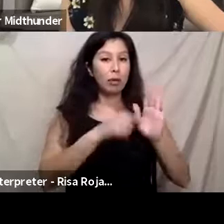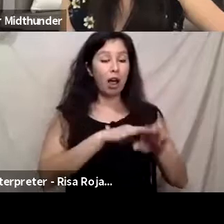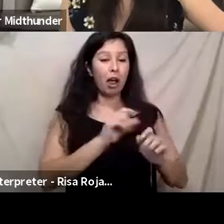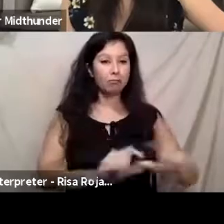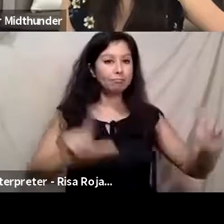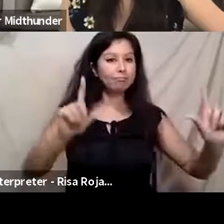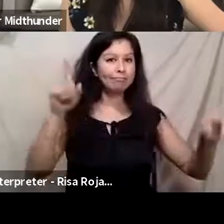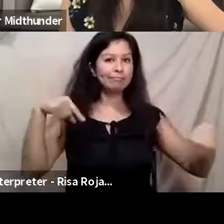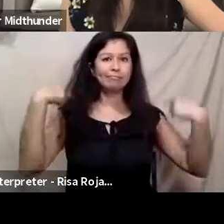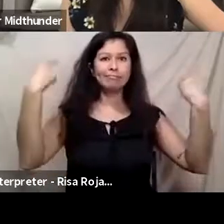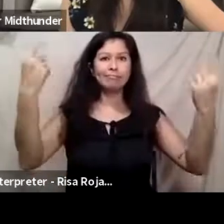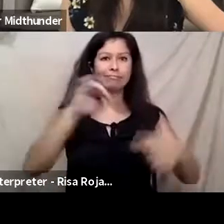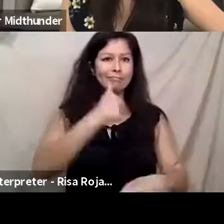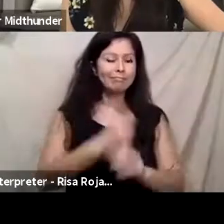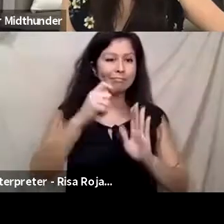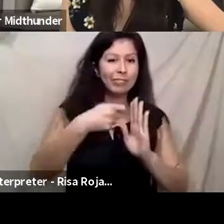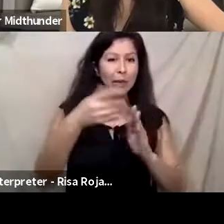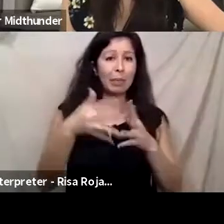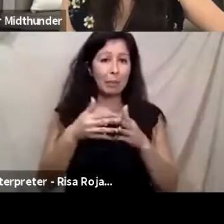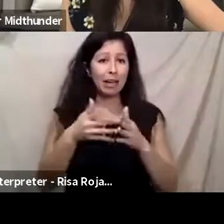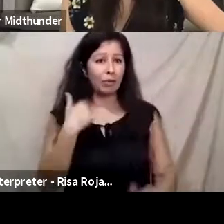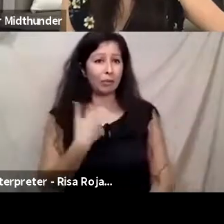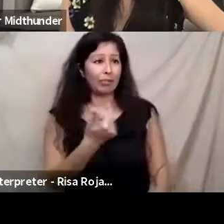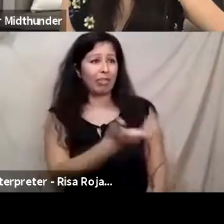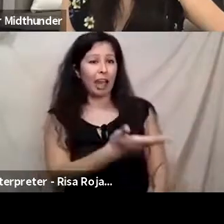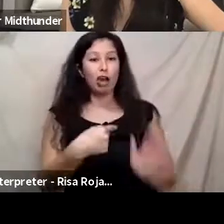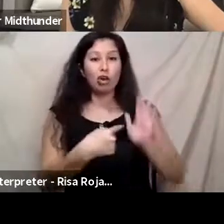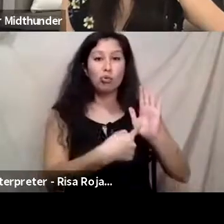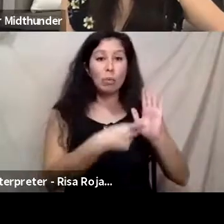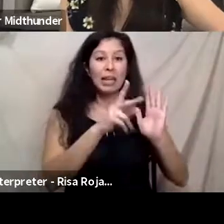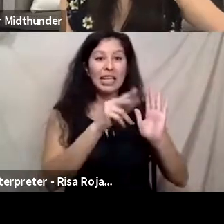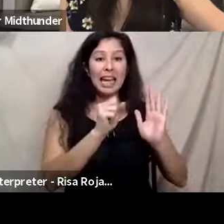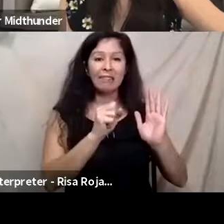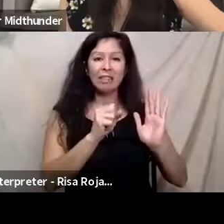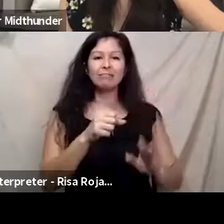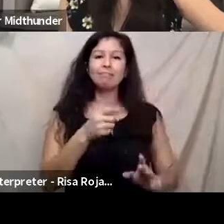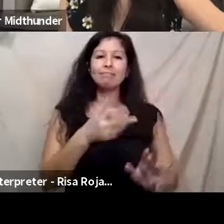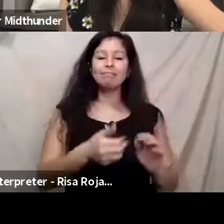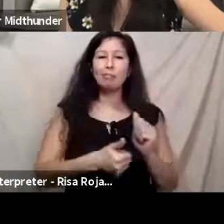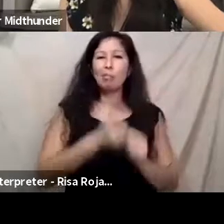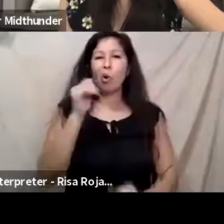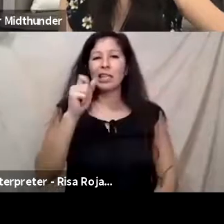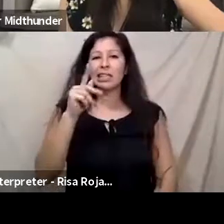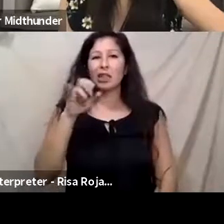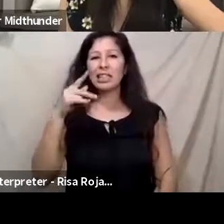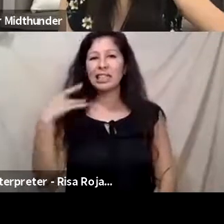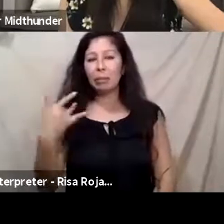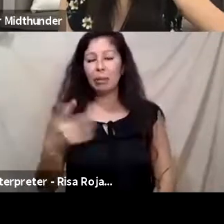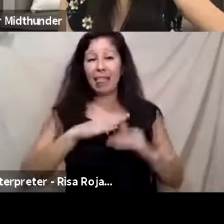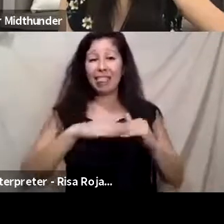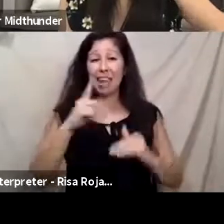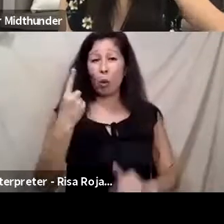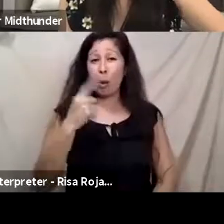since almost the inception of film in America. Representation of natives has often been stereotypical, with less than 1% of